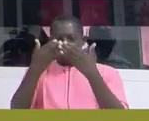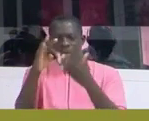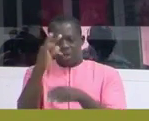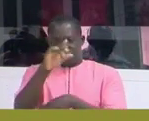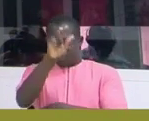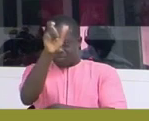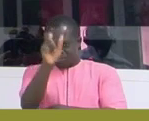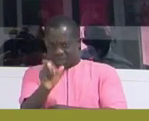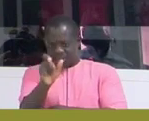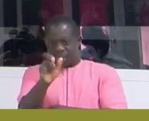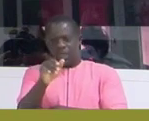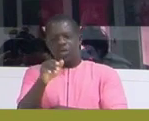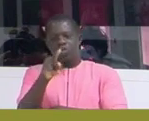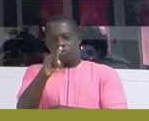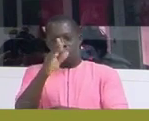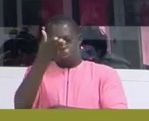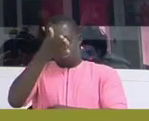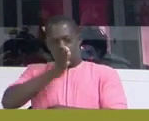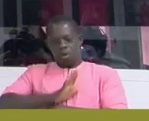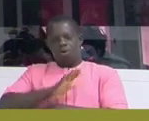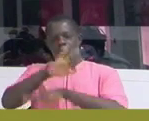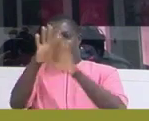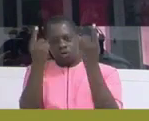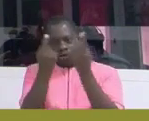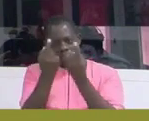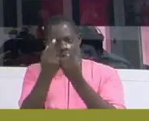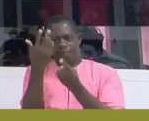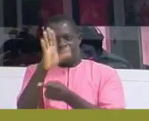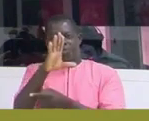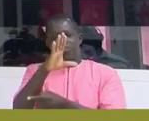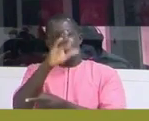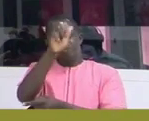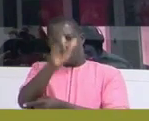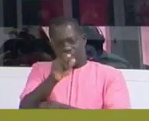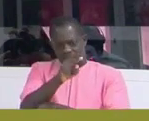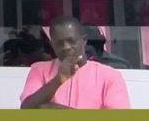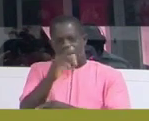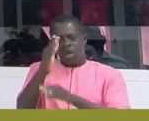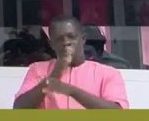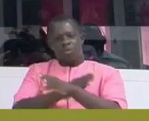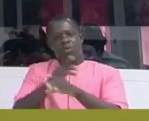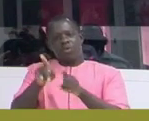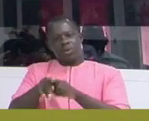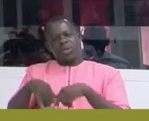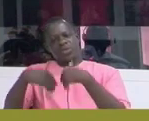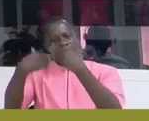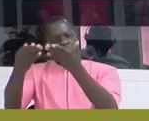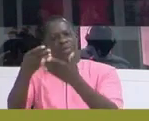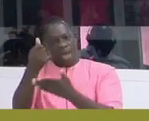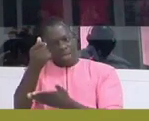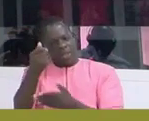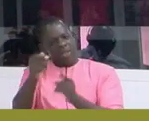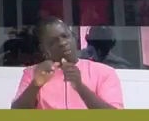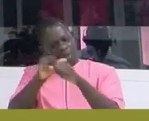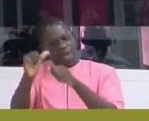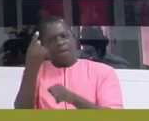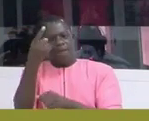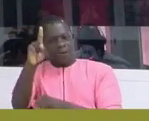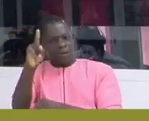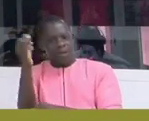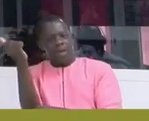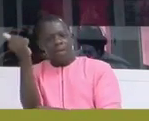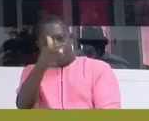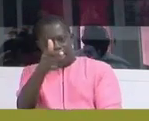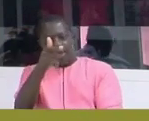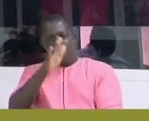understand I said to him if someone's debt is in with you before you spare that person